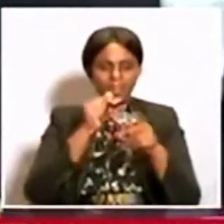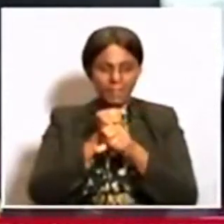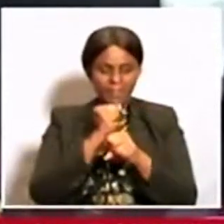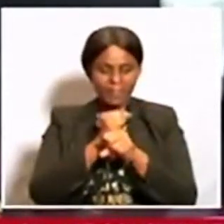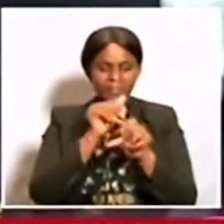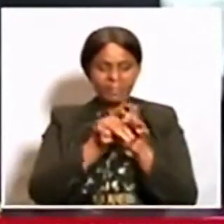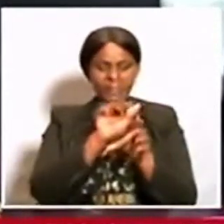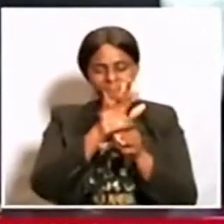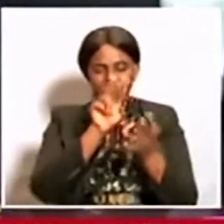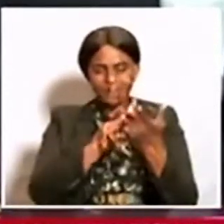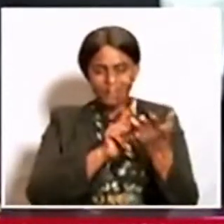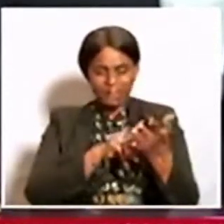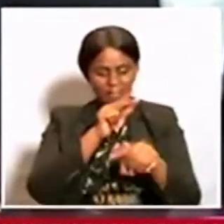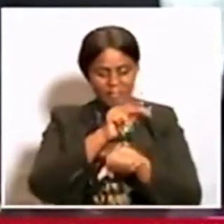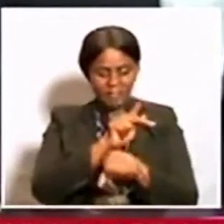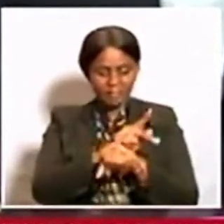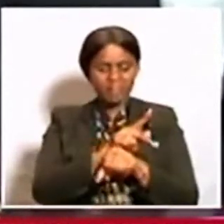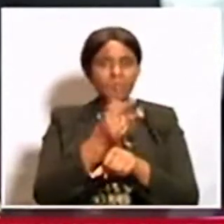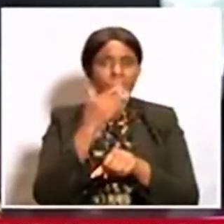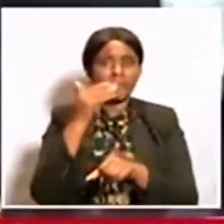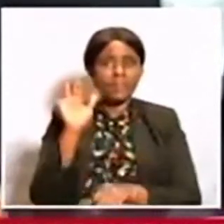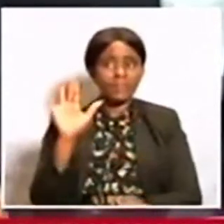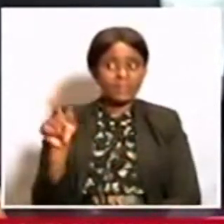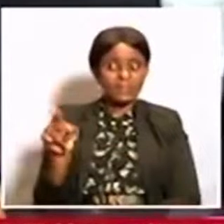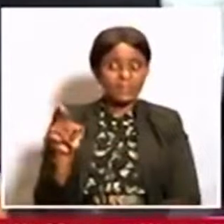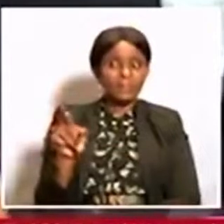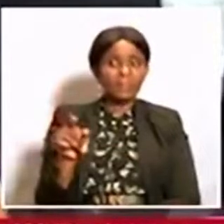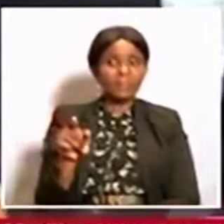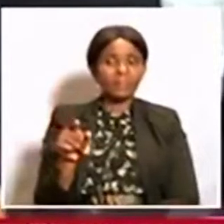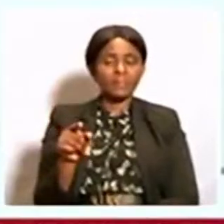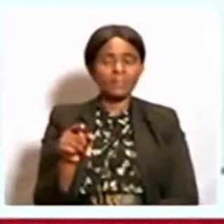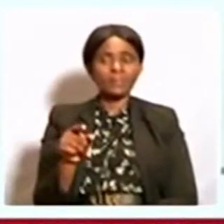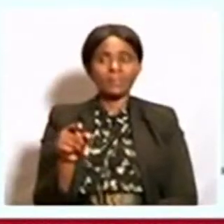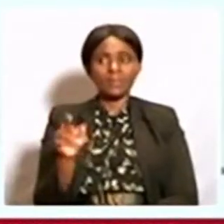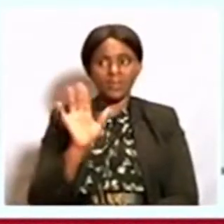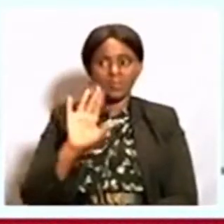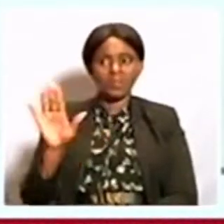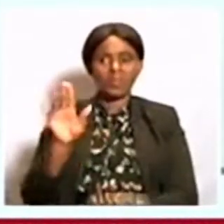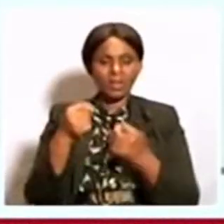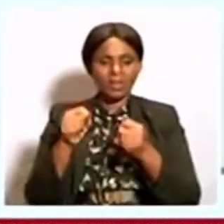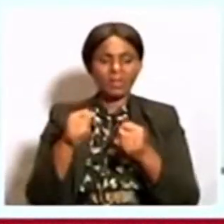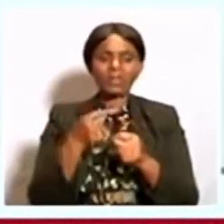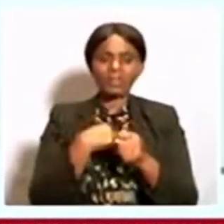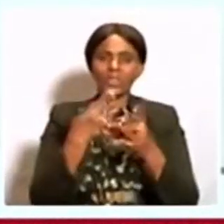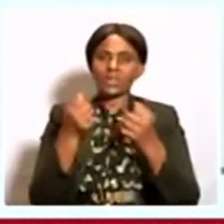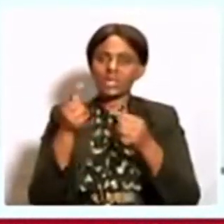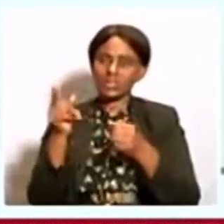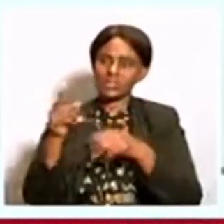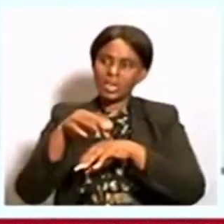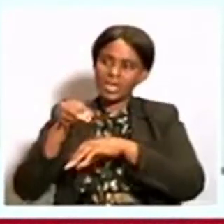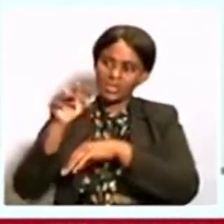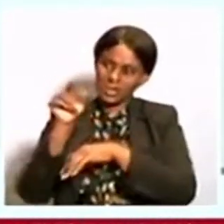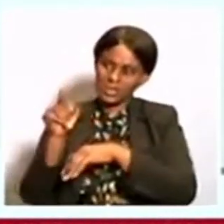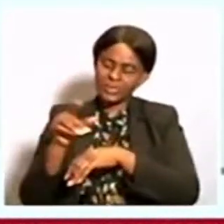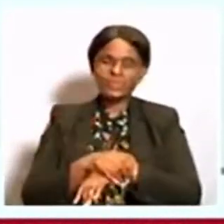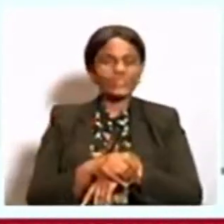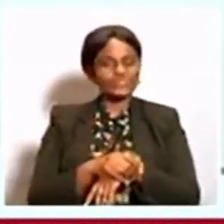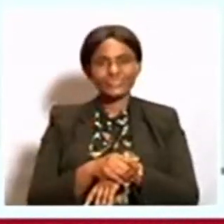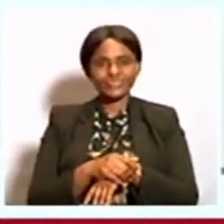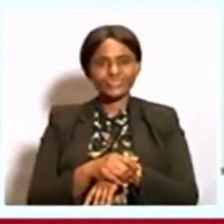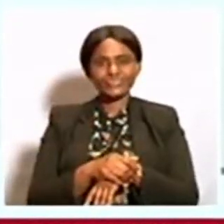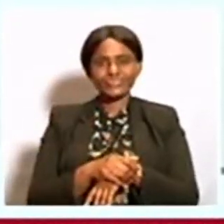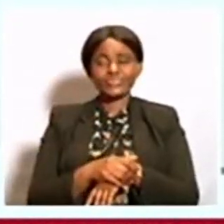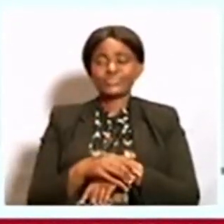on the project, thank you for collapsed. For your attempt, but I want to advise or